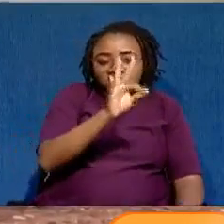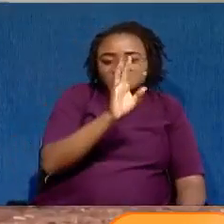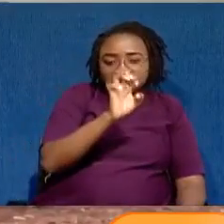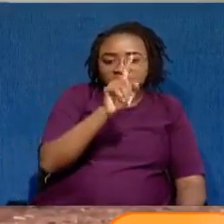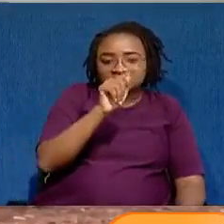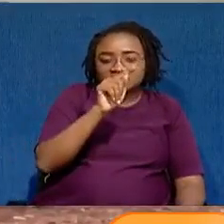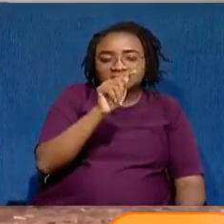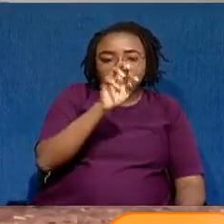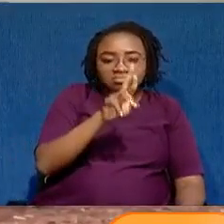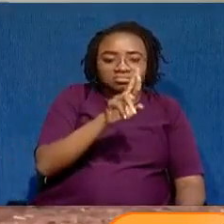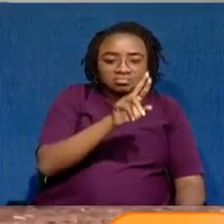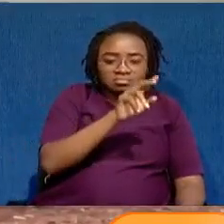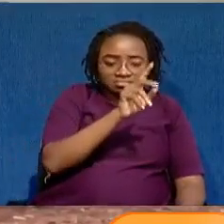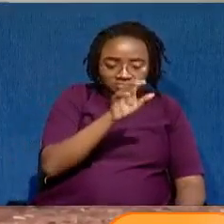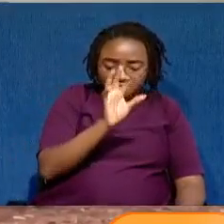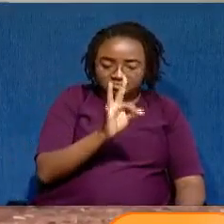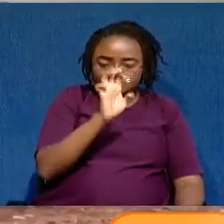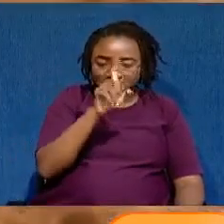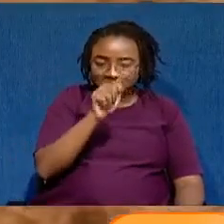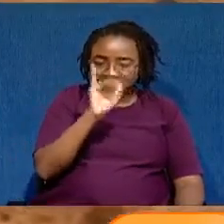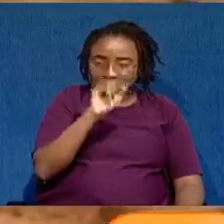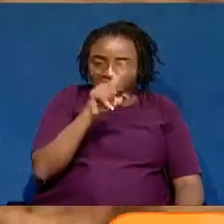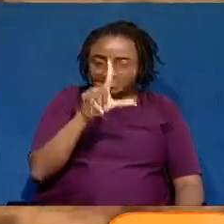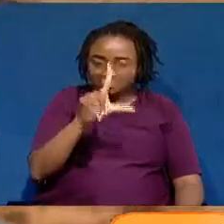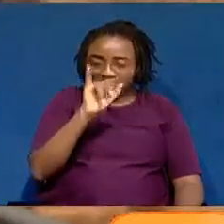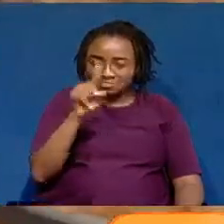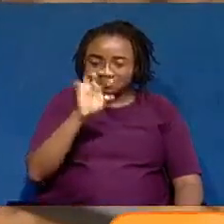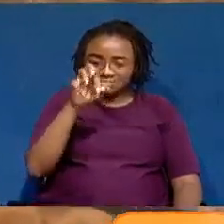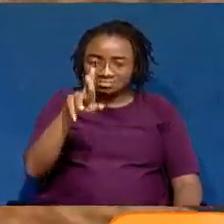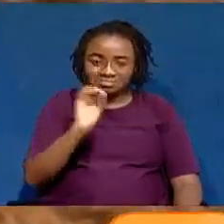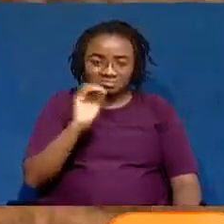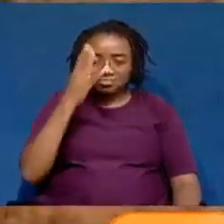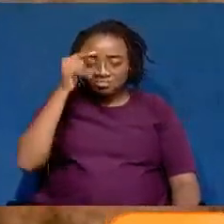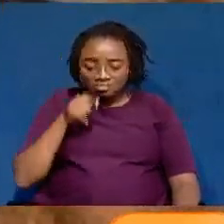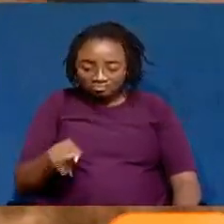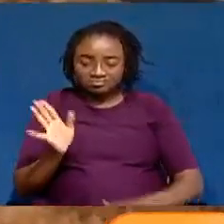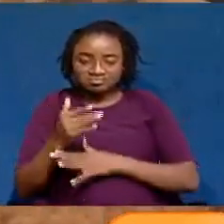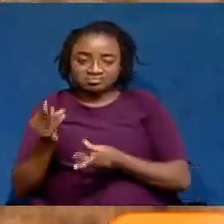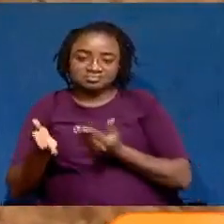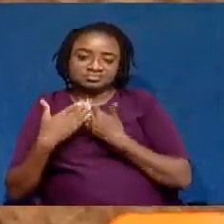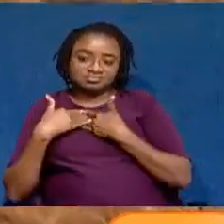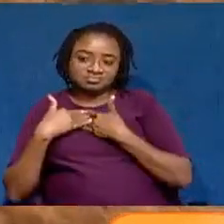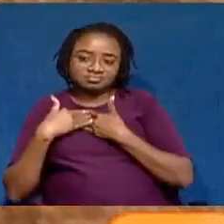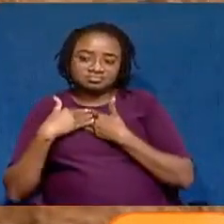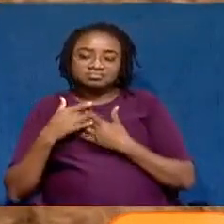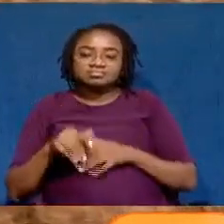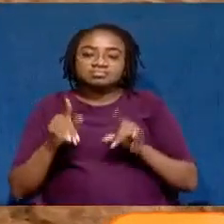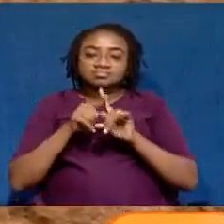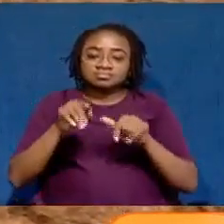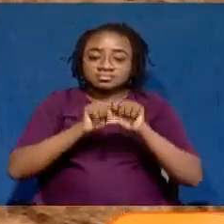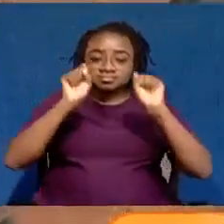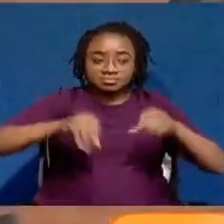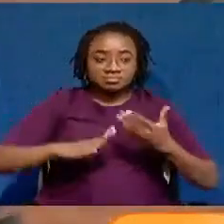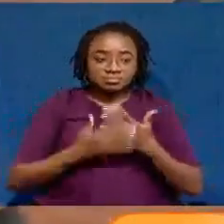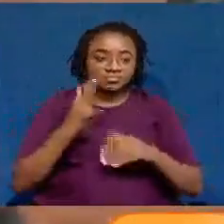the fish are producing for me the fertilizers. The system not only guarantees higher yields, but also saves